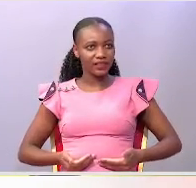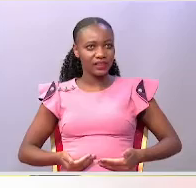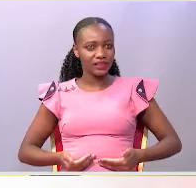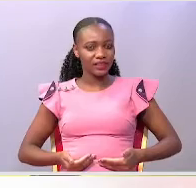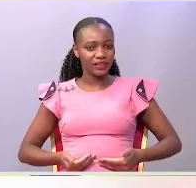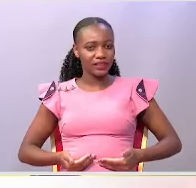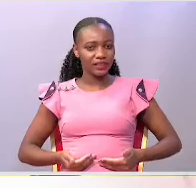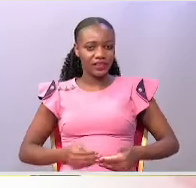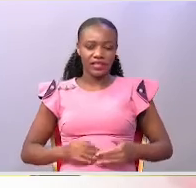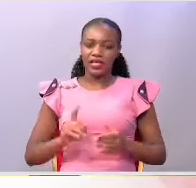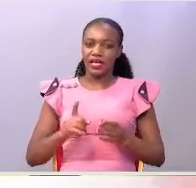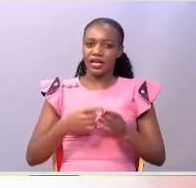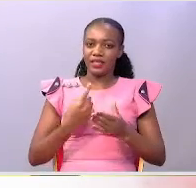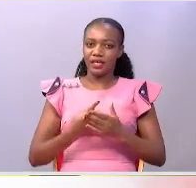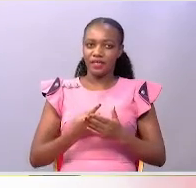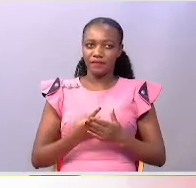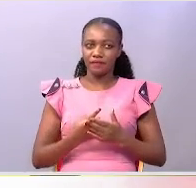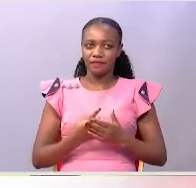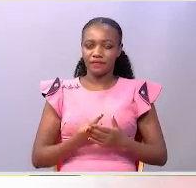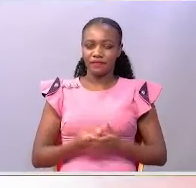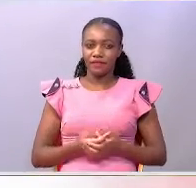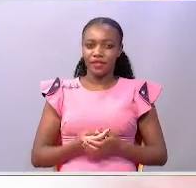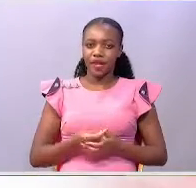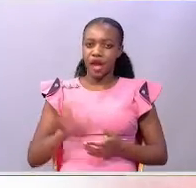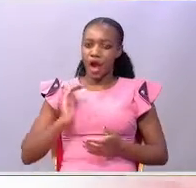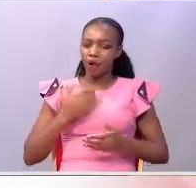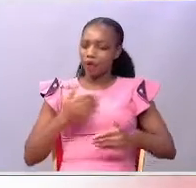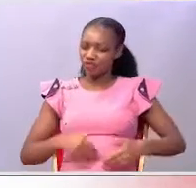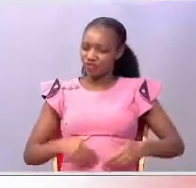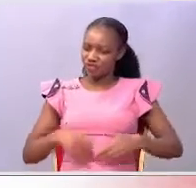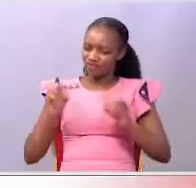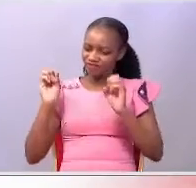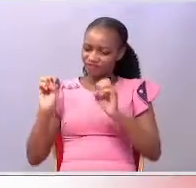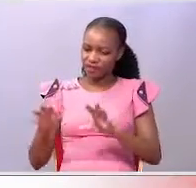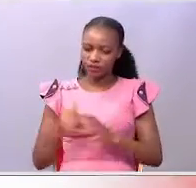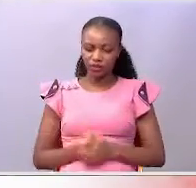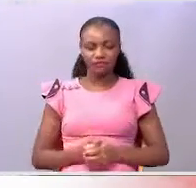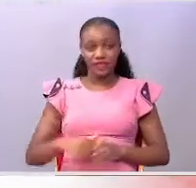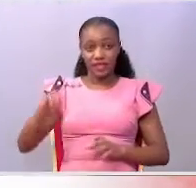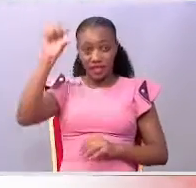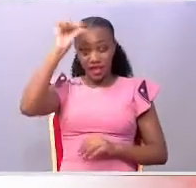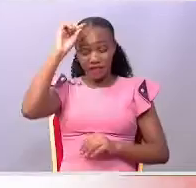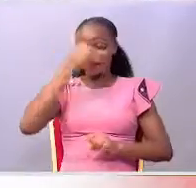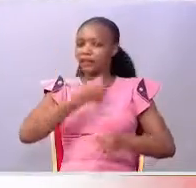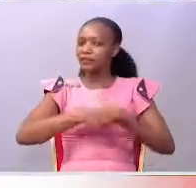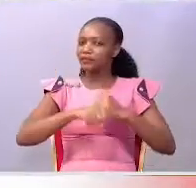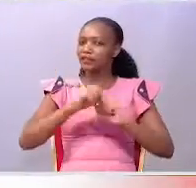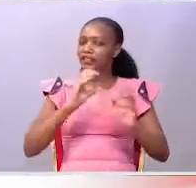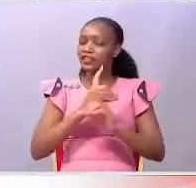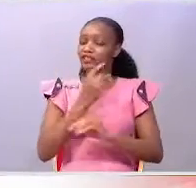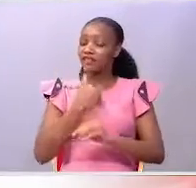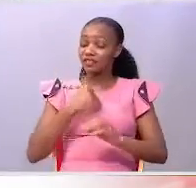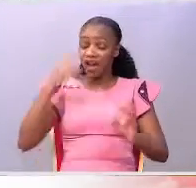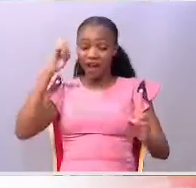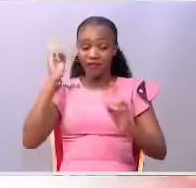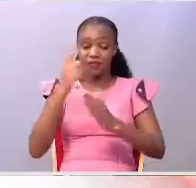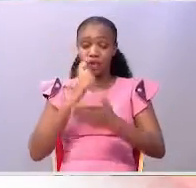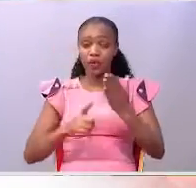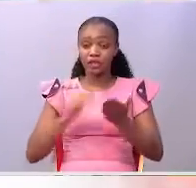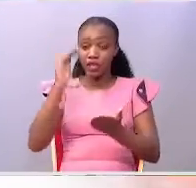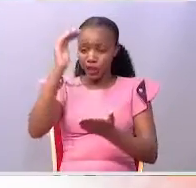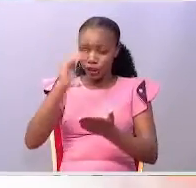pregnant, then we are losing high potential of our youth. Although the government has put in place measures aimed at reducing